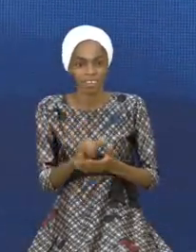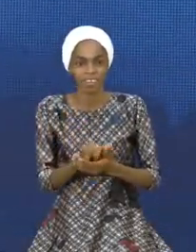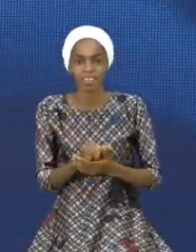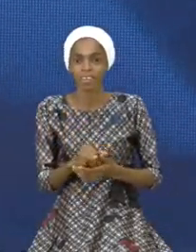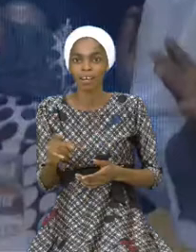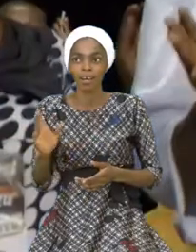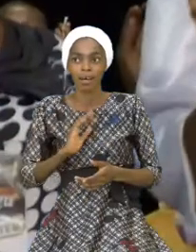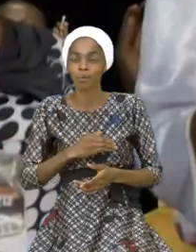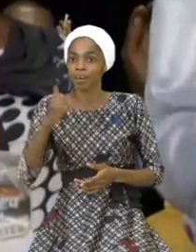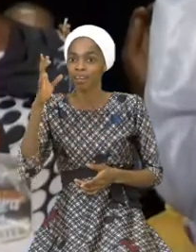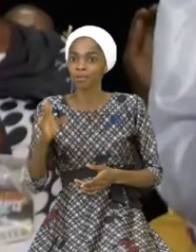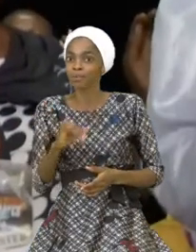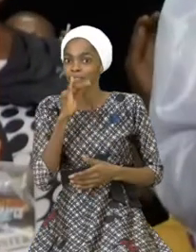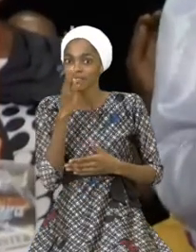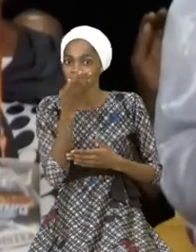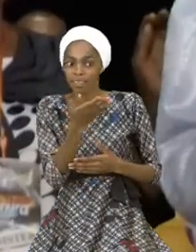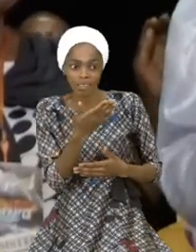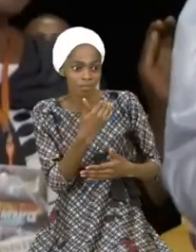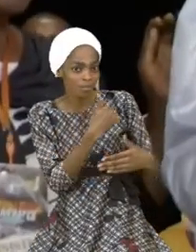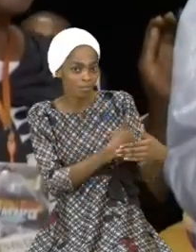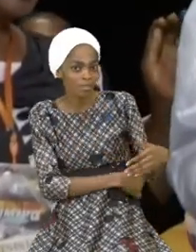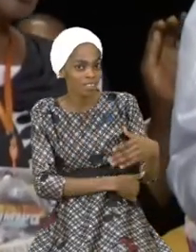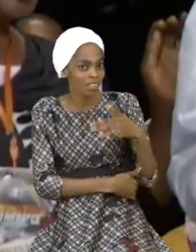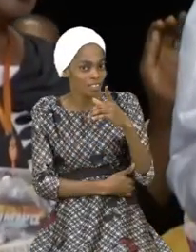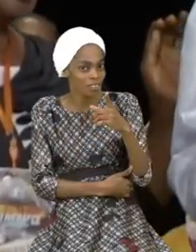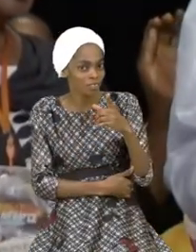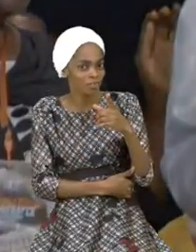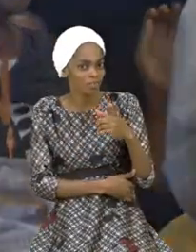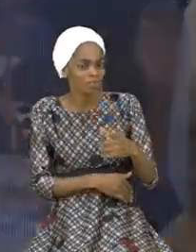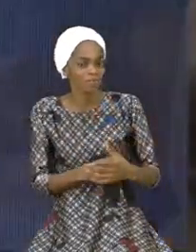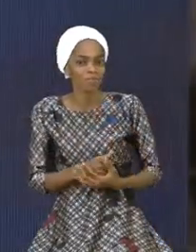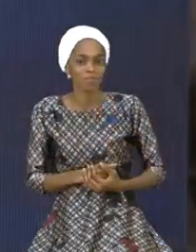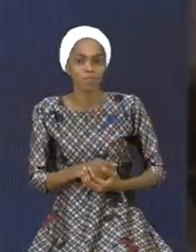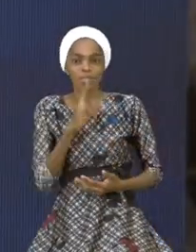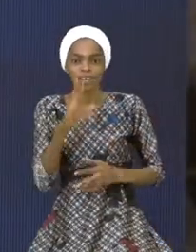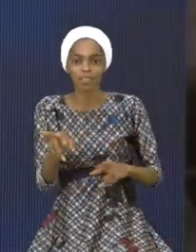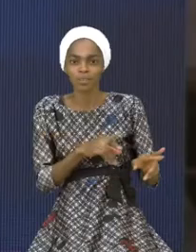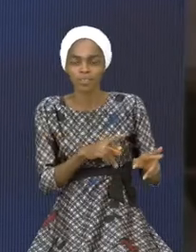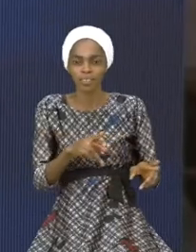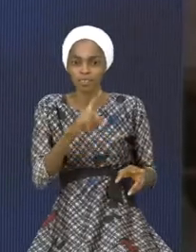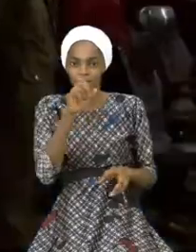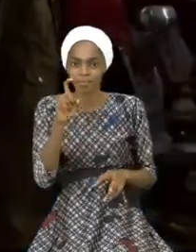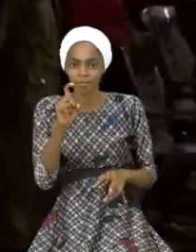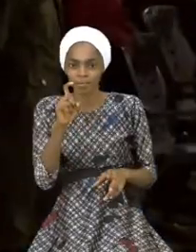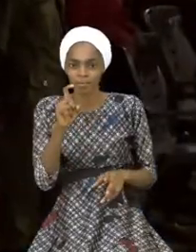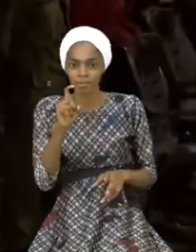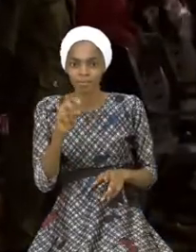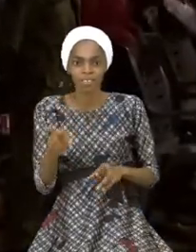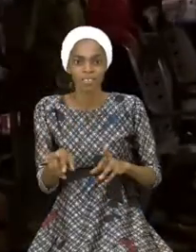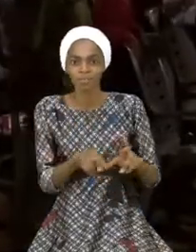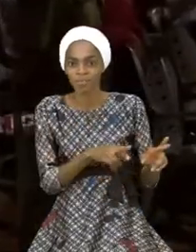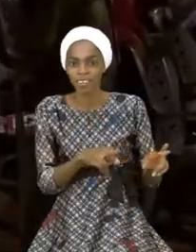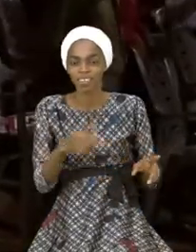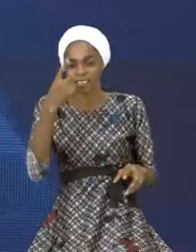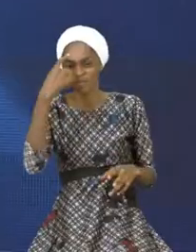is there right by your side. Are you ready for the miracle? Ready for